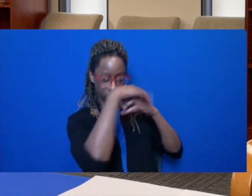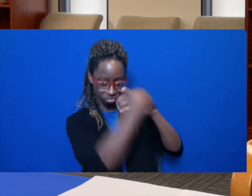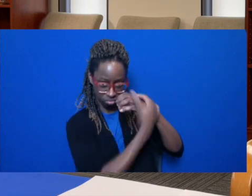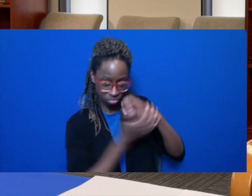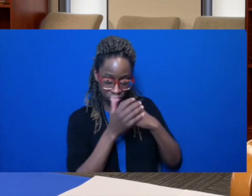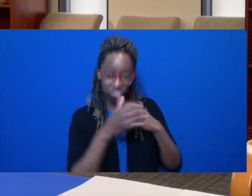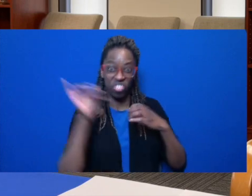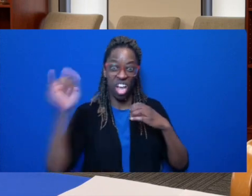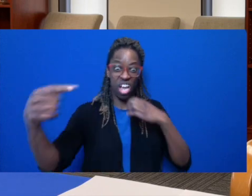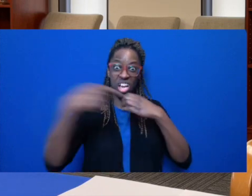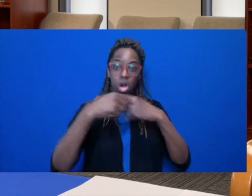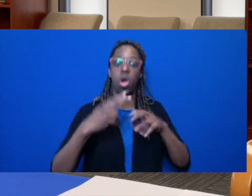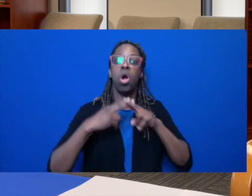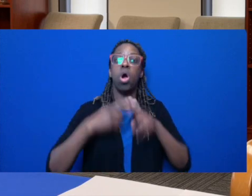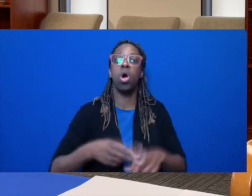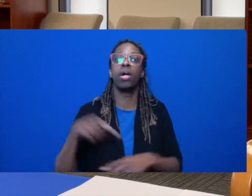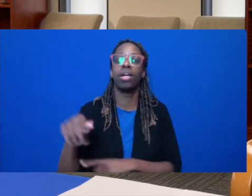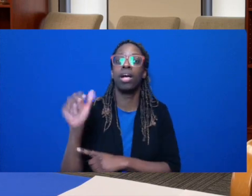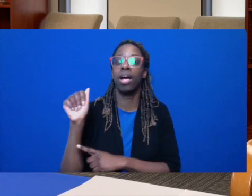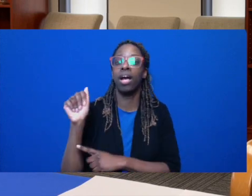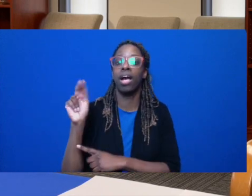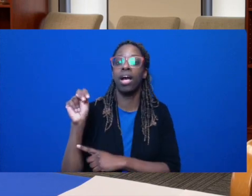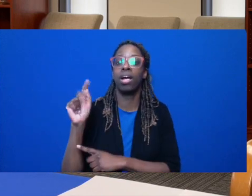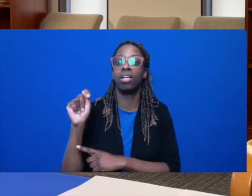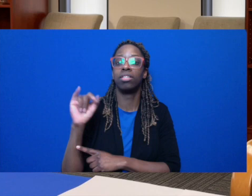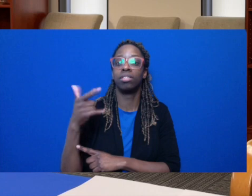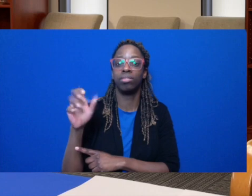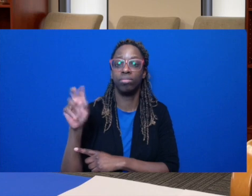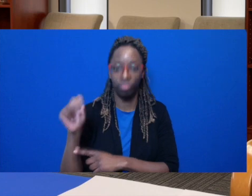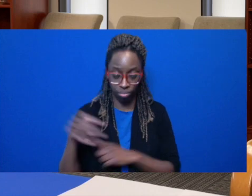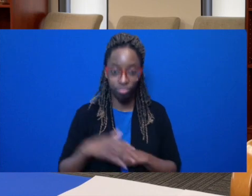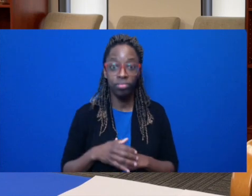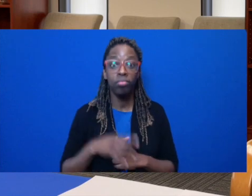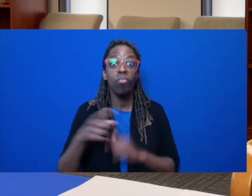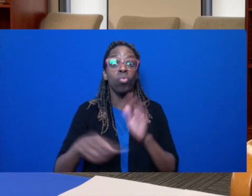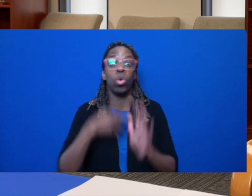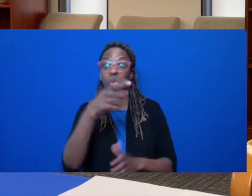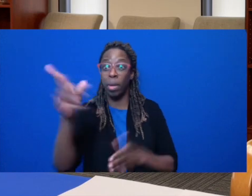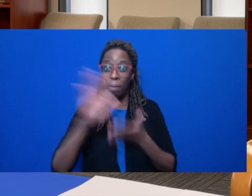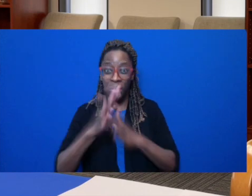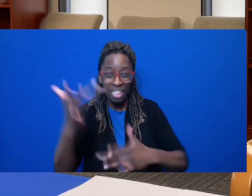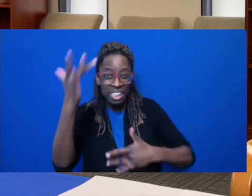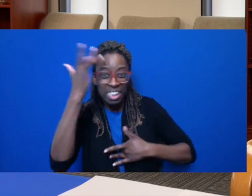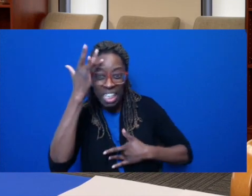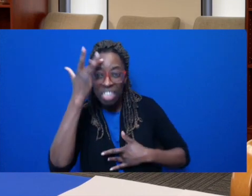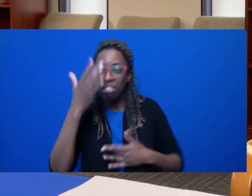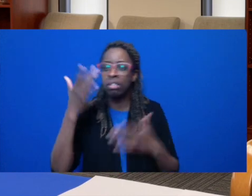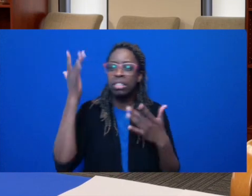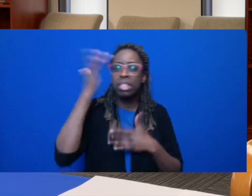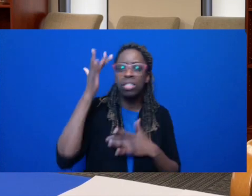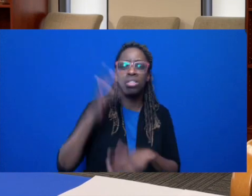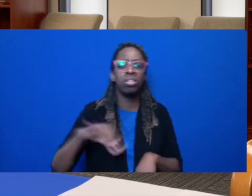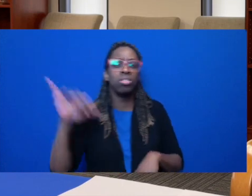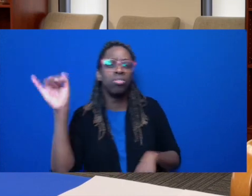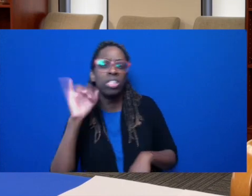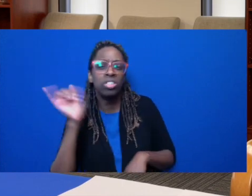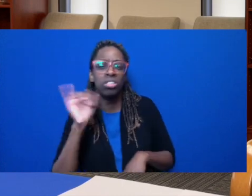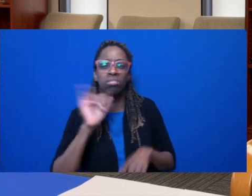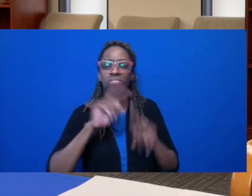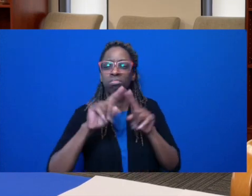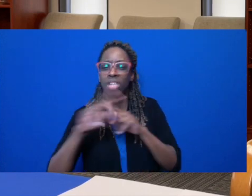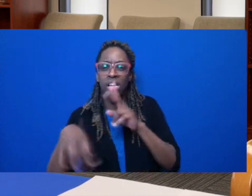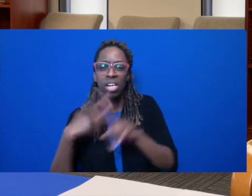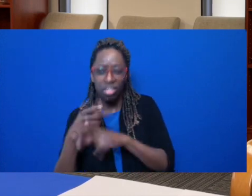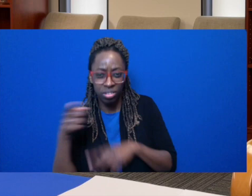case SARS-CoV-2, the virus that causes COVID-19, is that your body breaks down some of these viruses into these